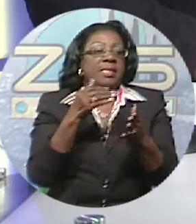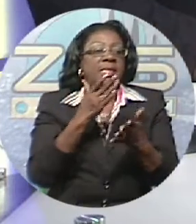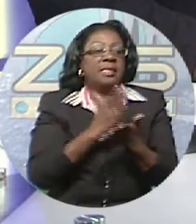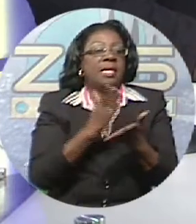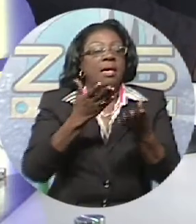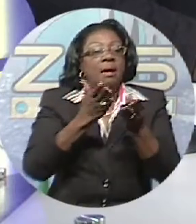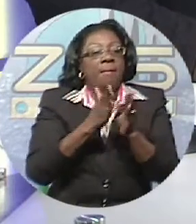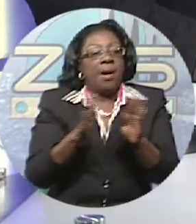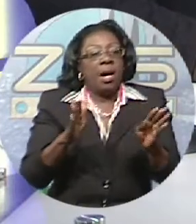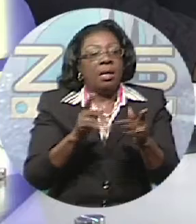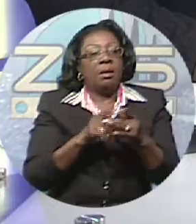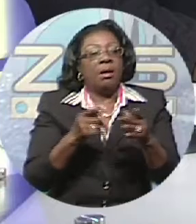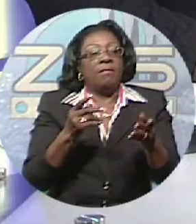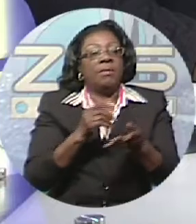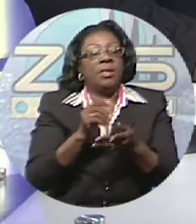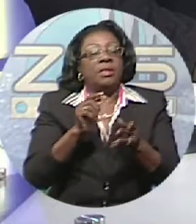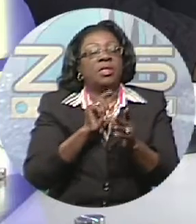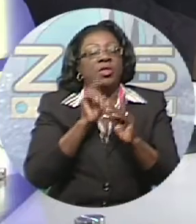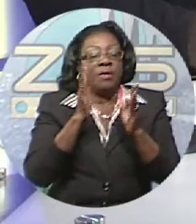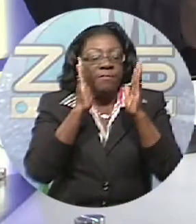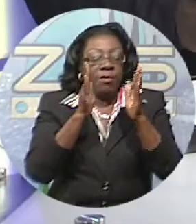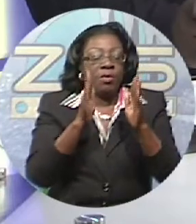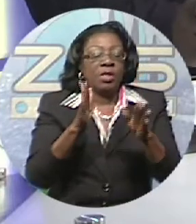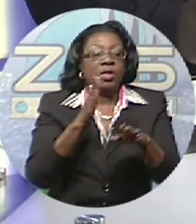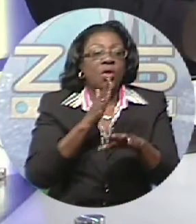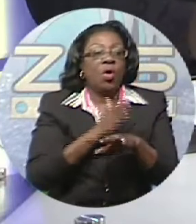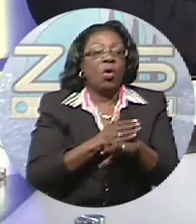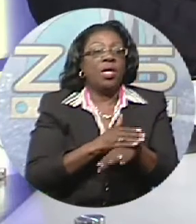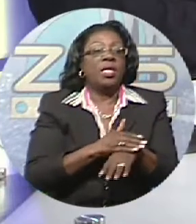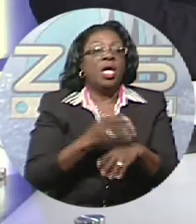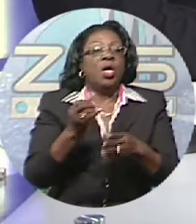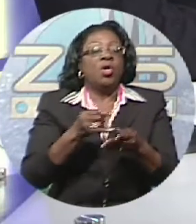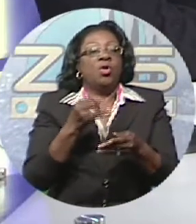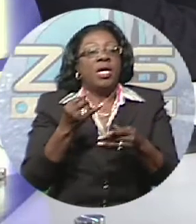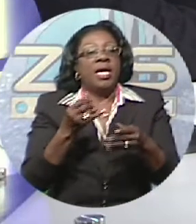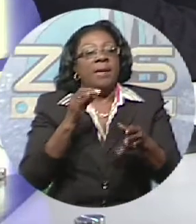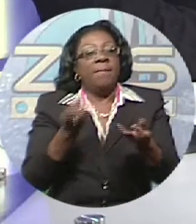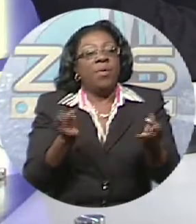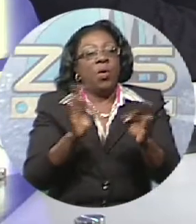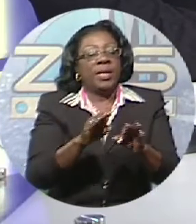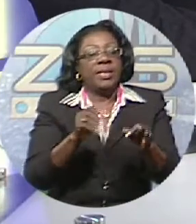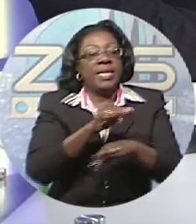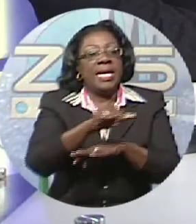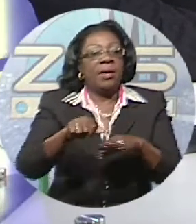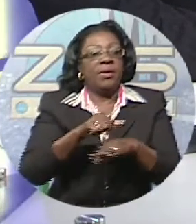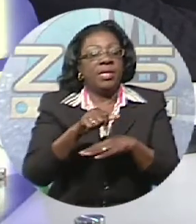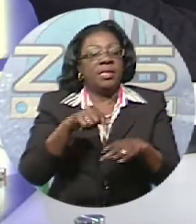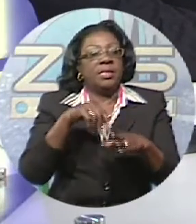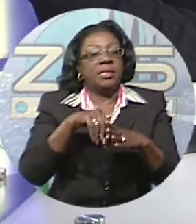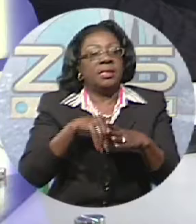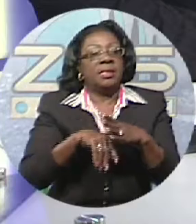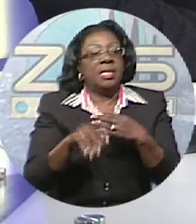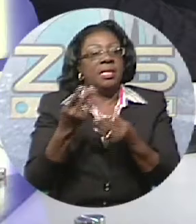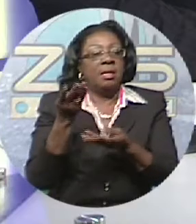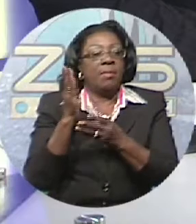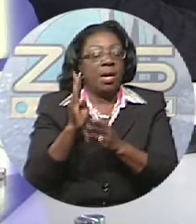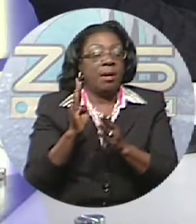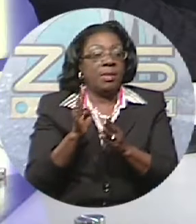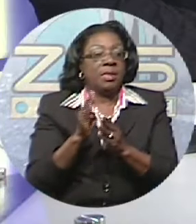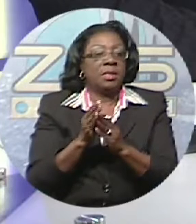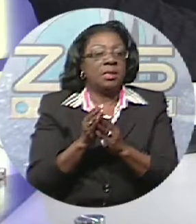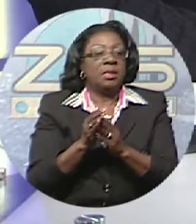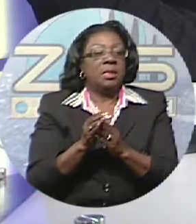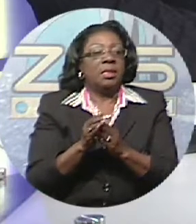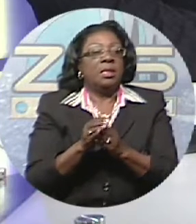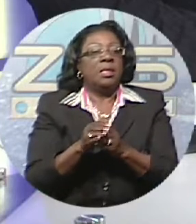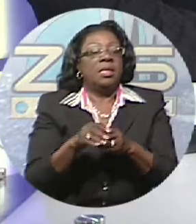said the government simply presented projections in terms of creating new job opportunities for Bahamians, as well as methods for decreasing the unemployment